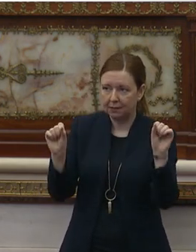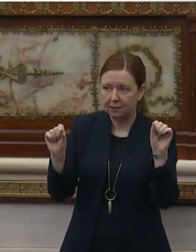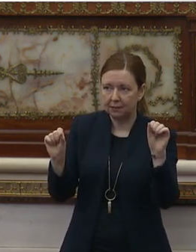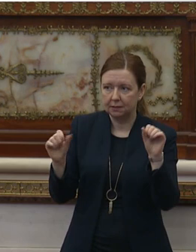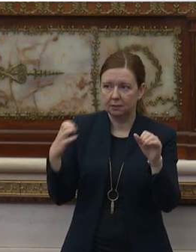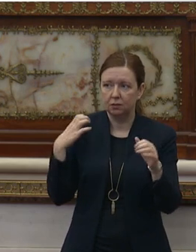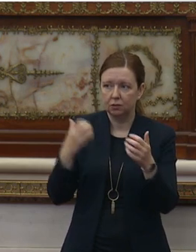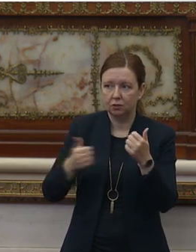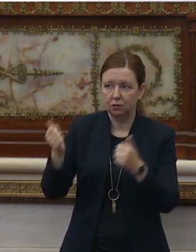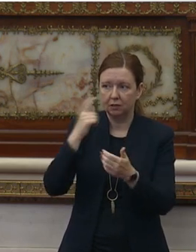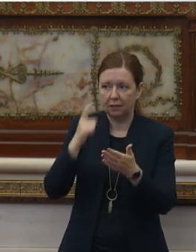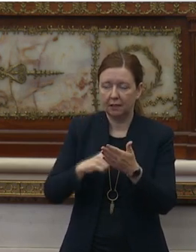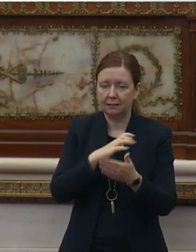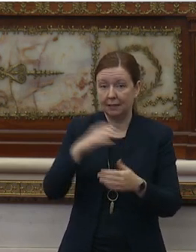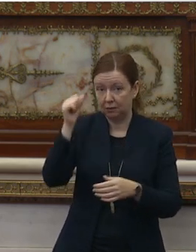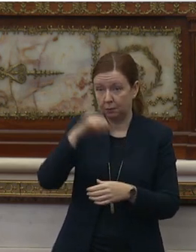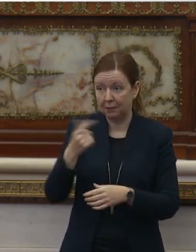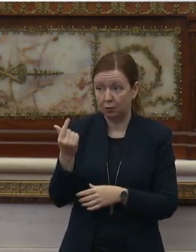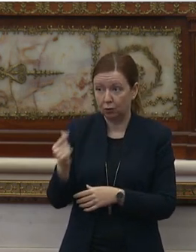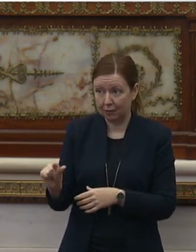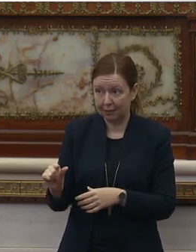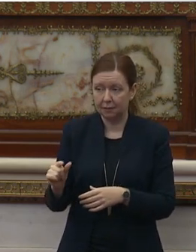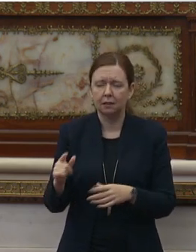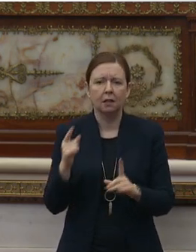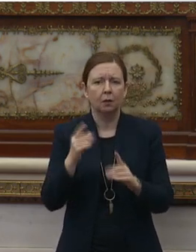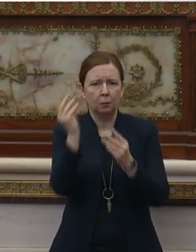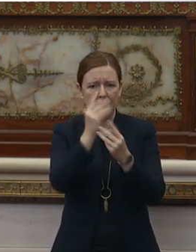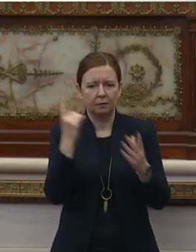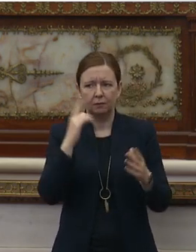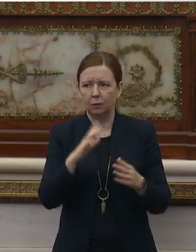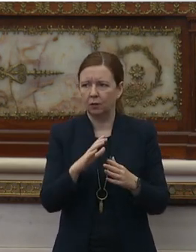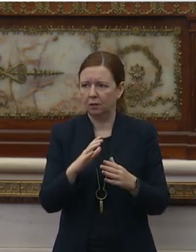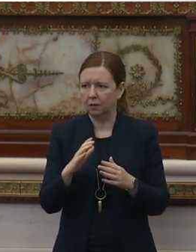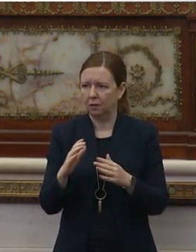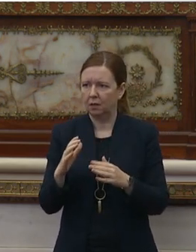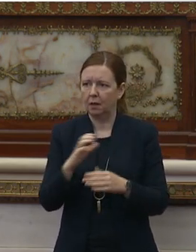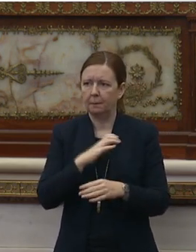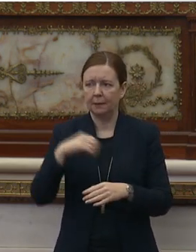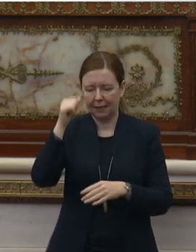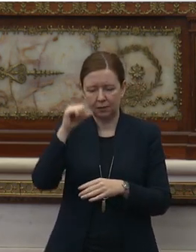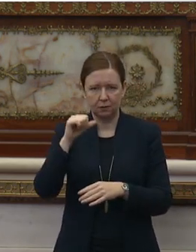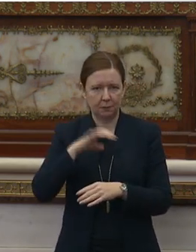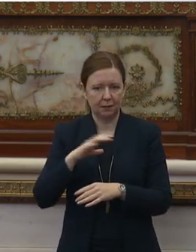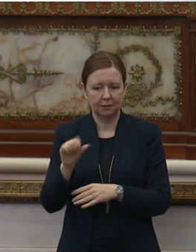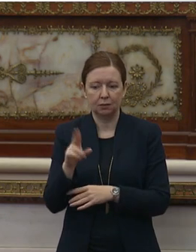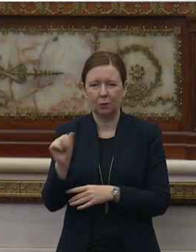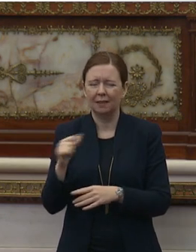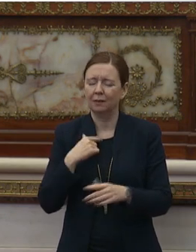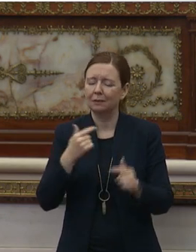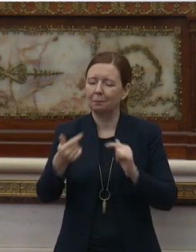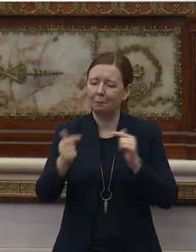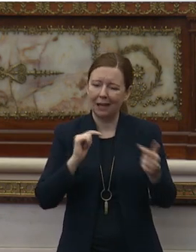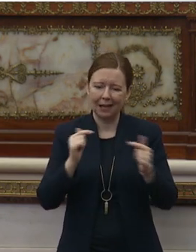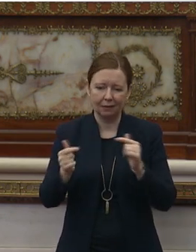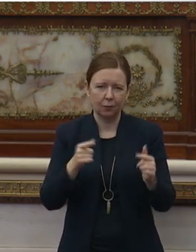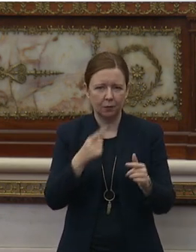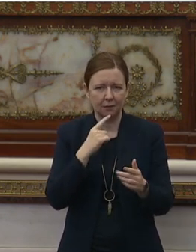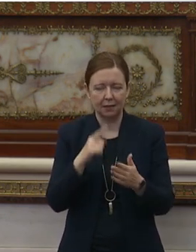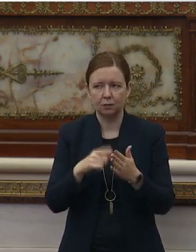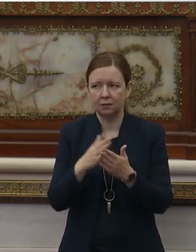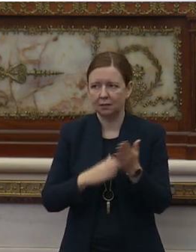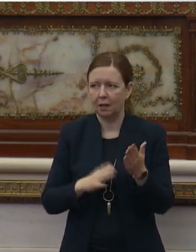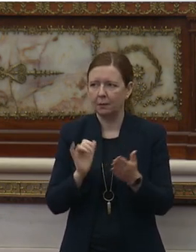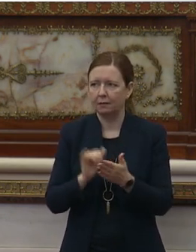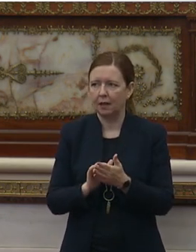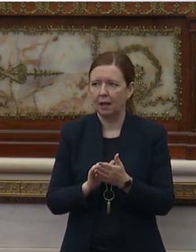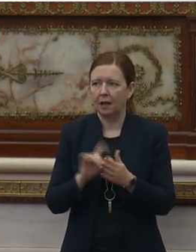Chair recognizes Councilman Green. Point of information for Councilman Squilla. There was a back and forth, and you alluded to some of this